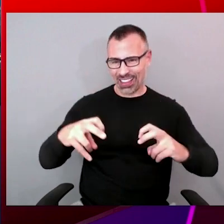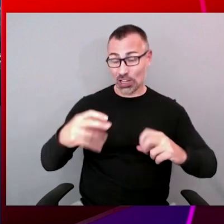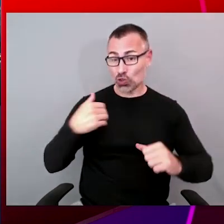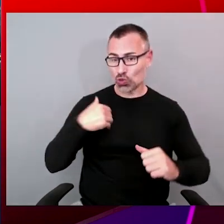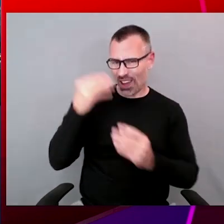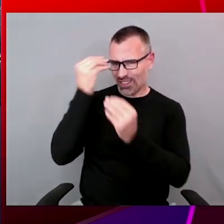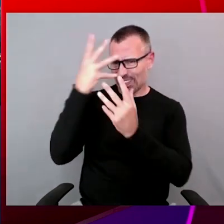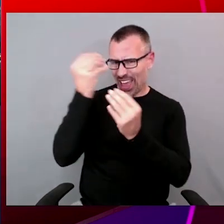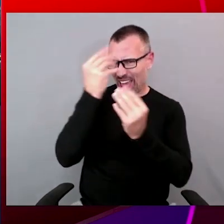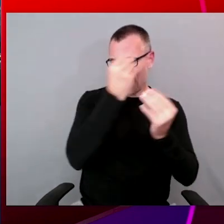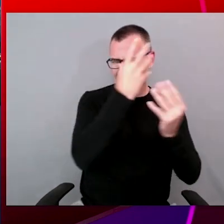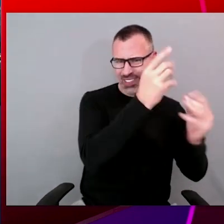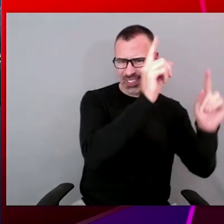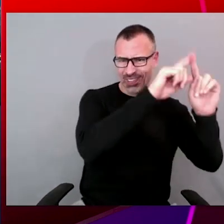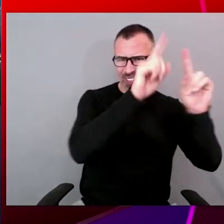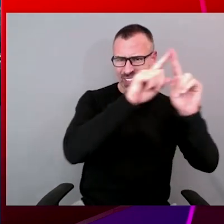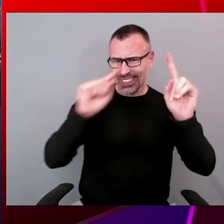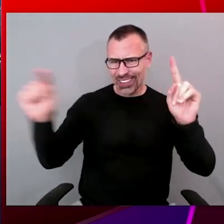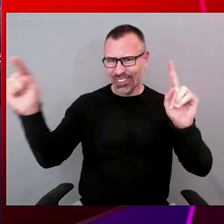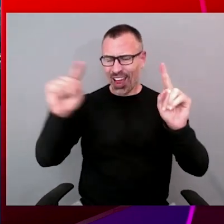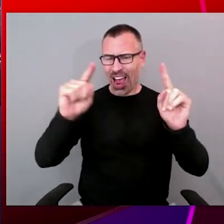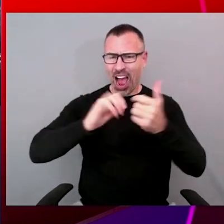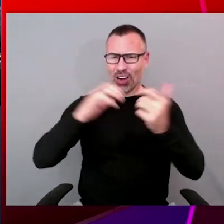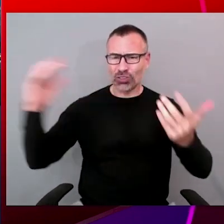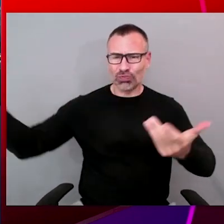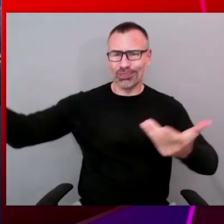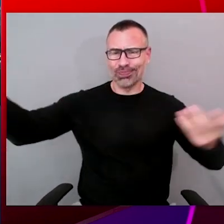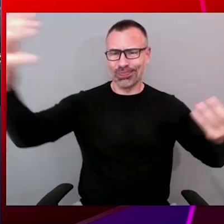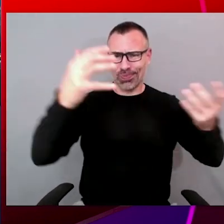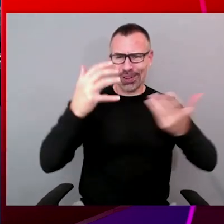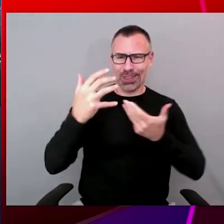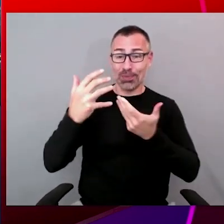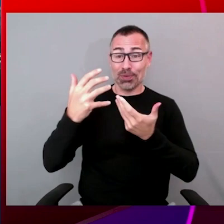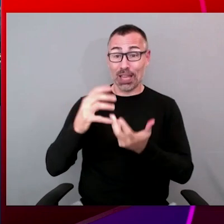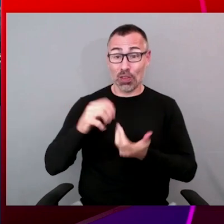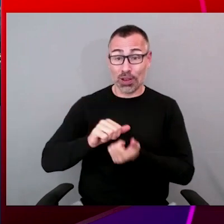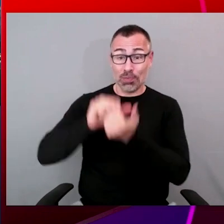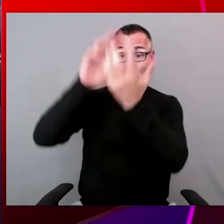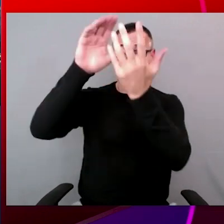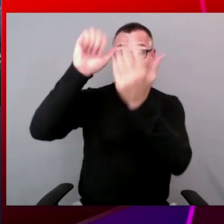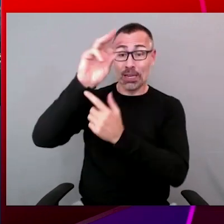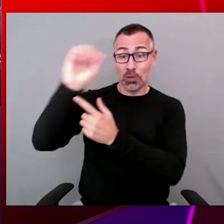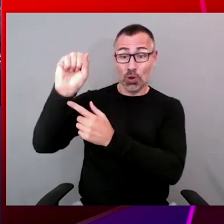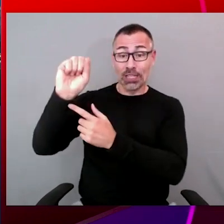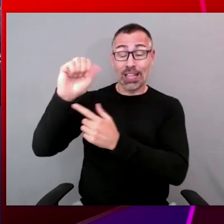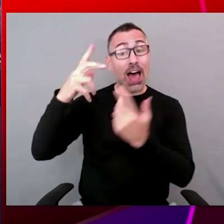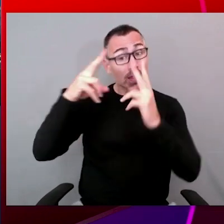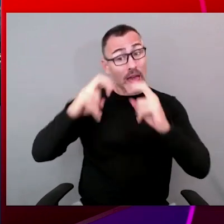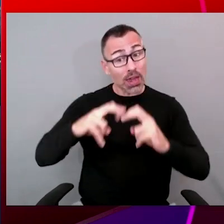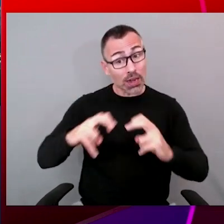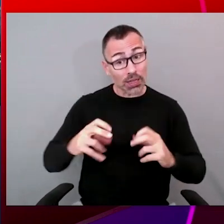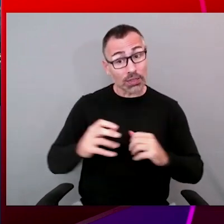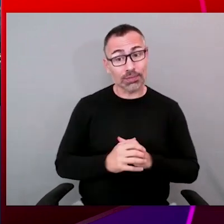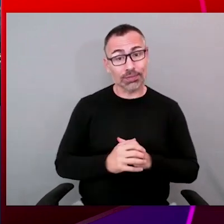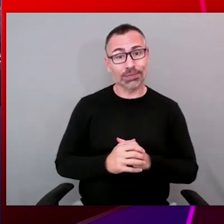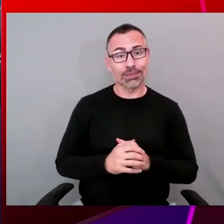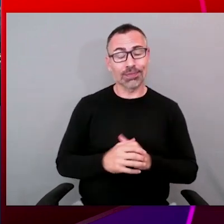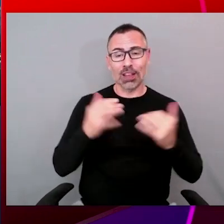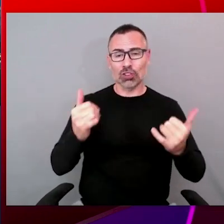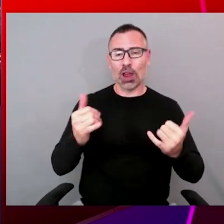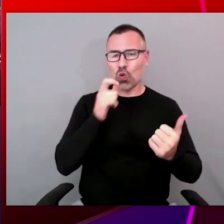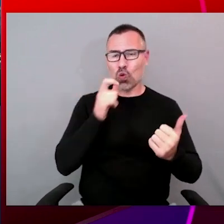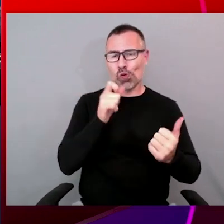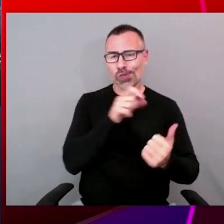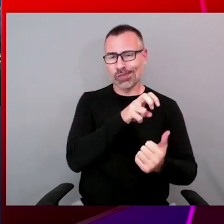on the internet. How do you bring them into together in AWS and be able to analyze them? So let's go through who we've got in this amazing